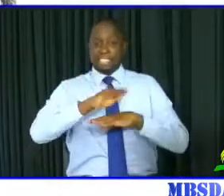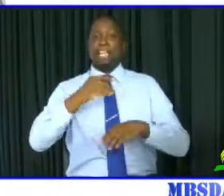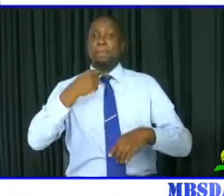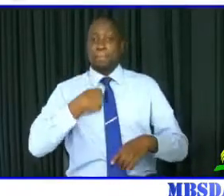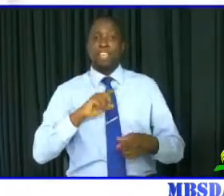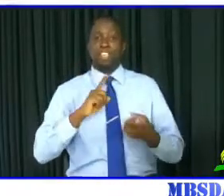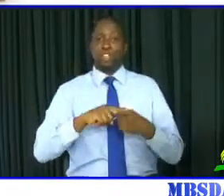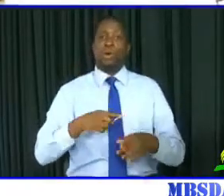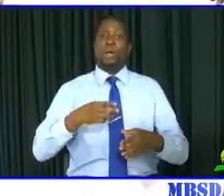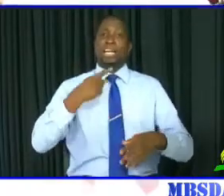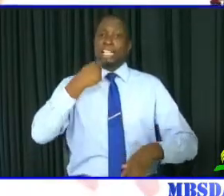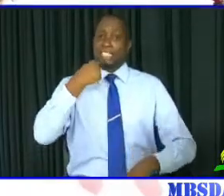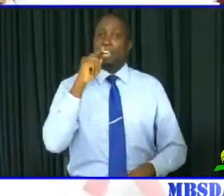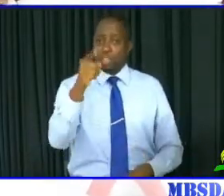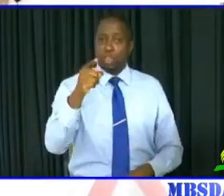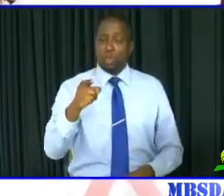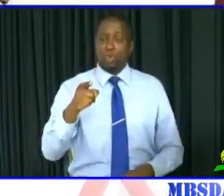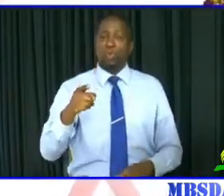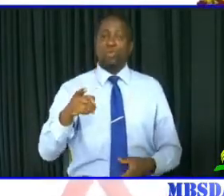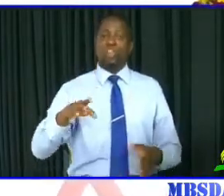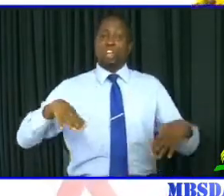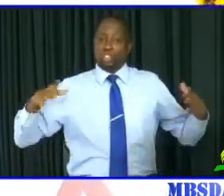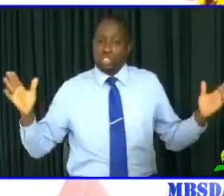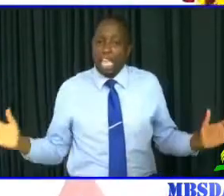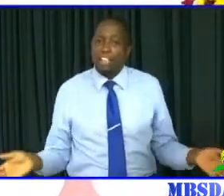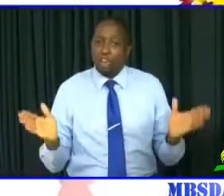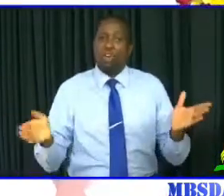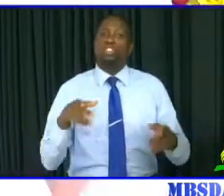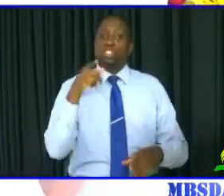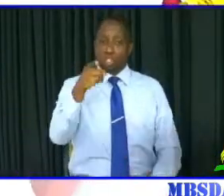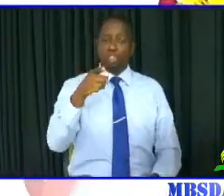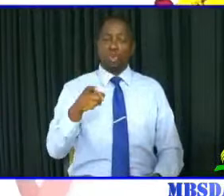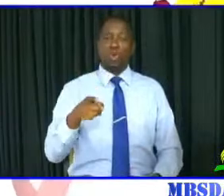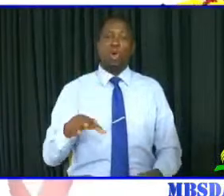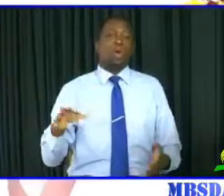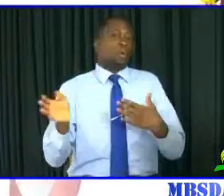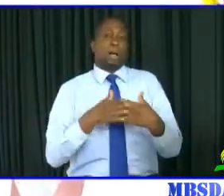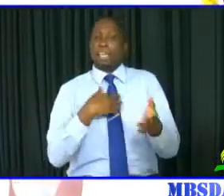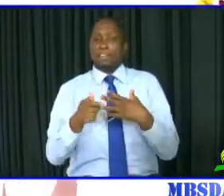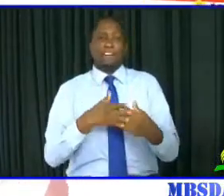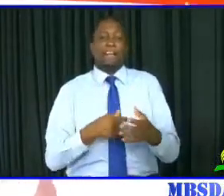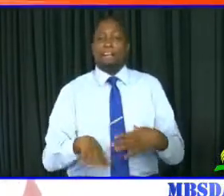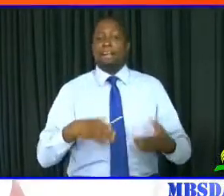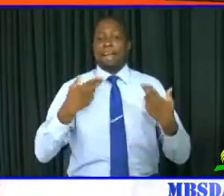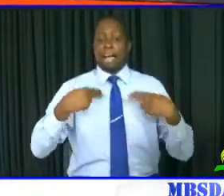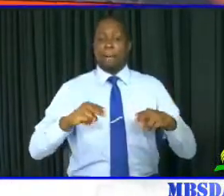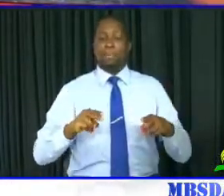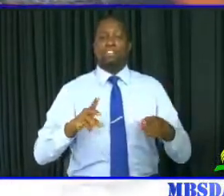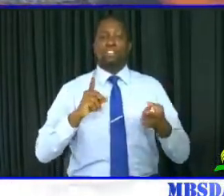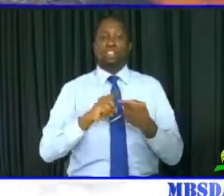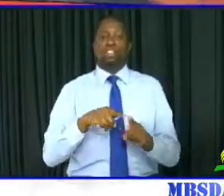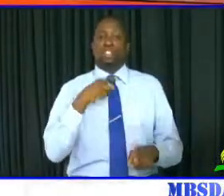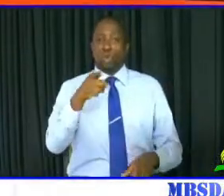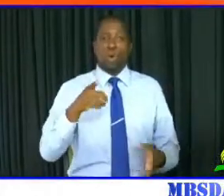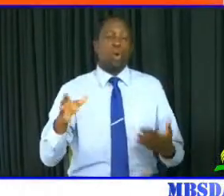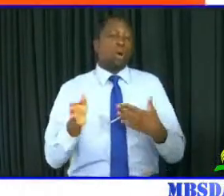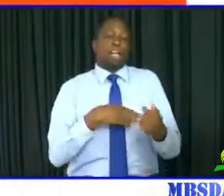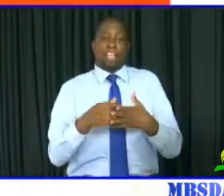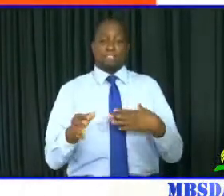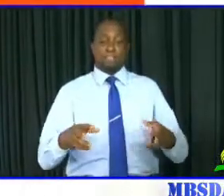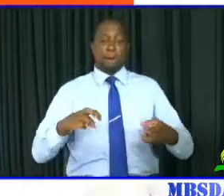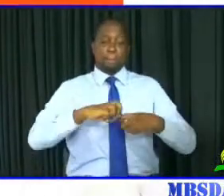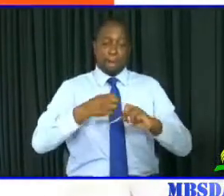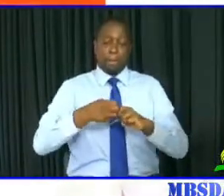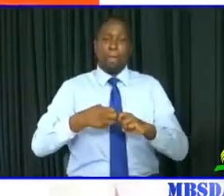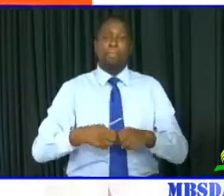a little further into the kingdom. Whatever is happening along your journey, whatever difficulty you may face,